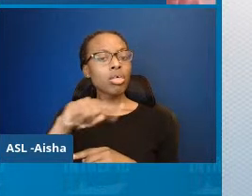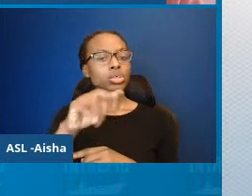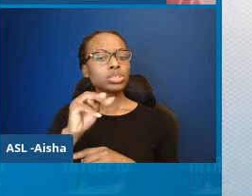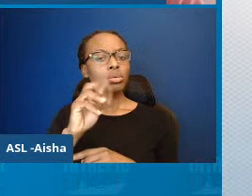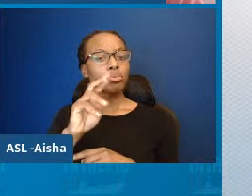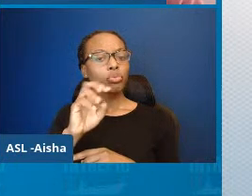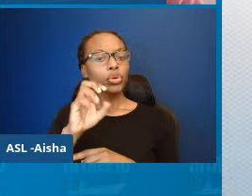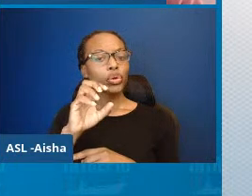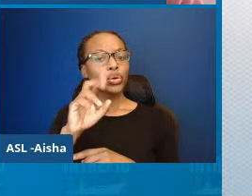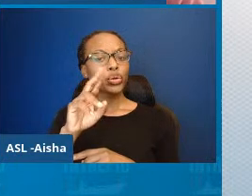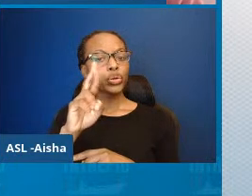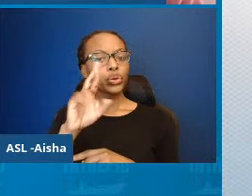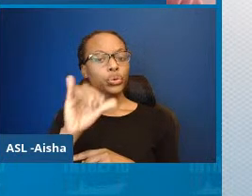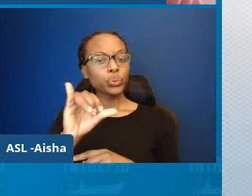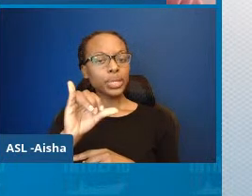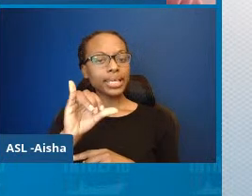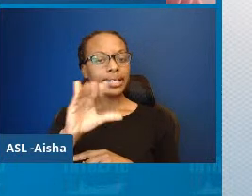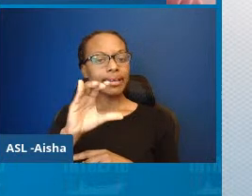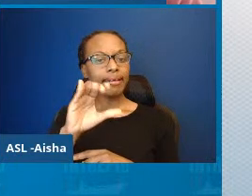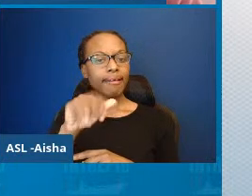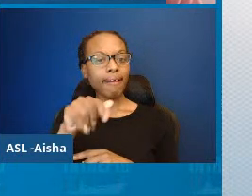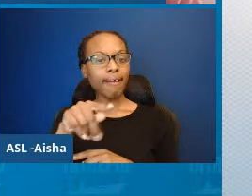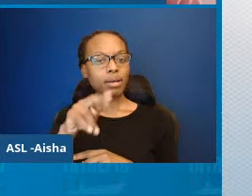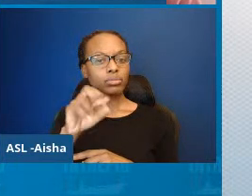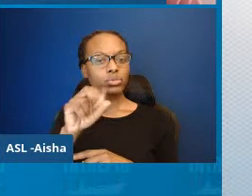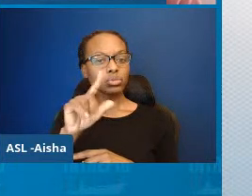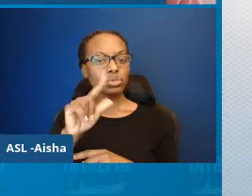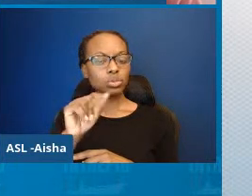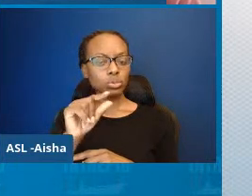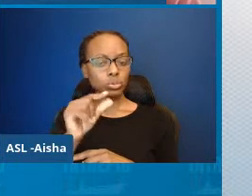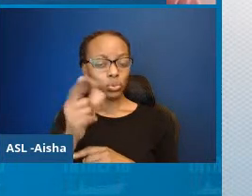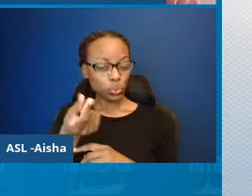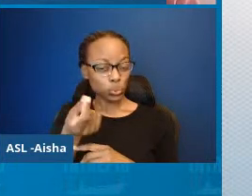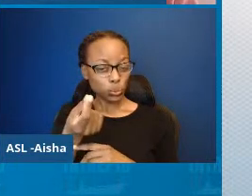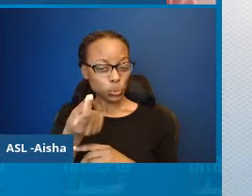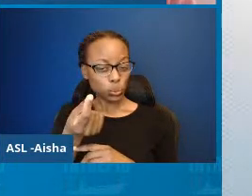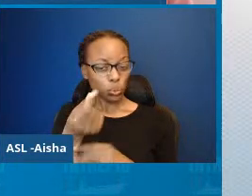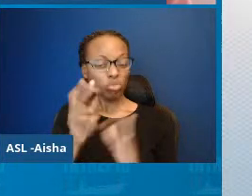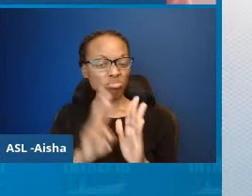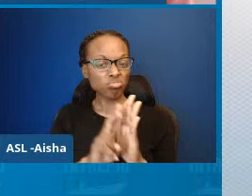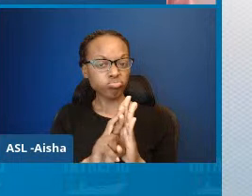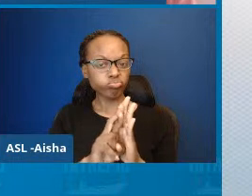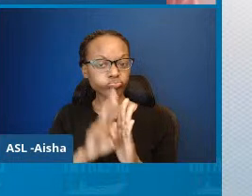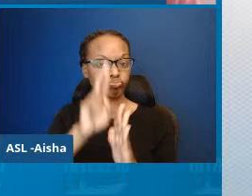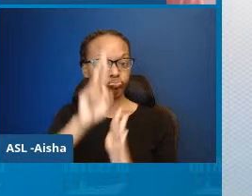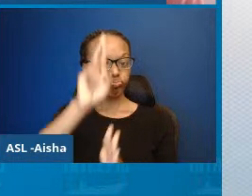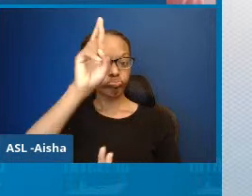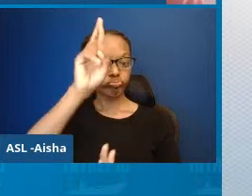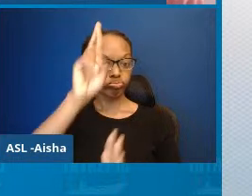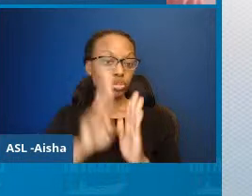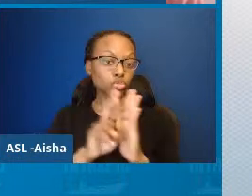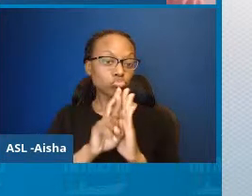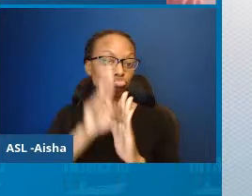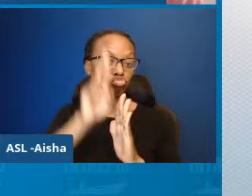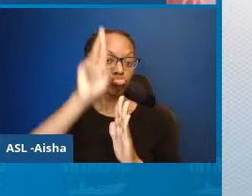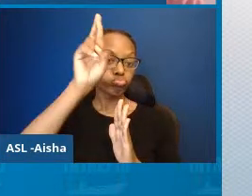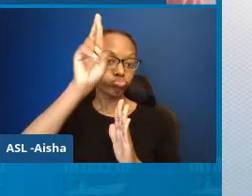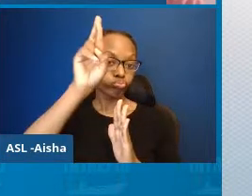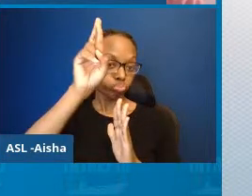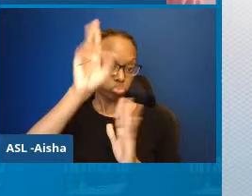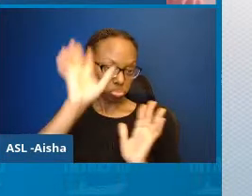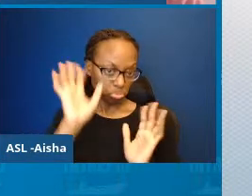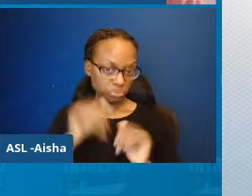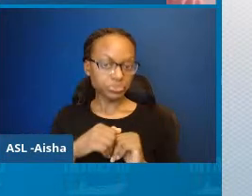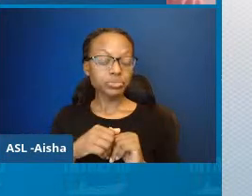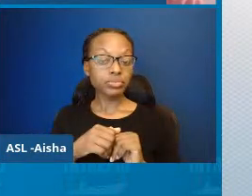space like you see with this rocket launch in the bottom right-hand corner. And Mercury is